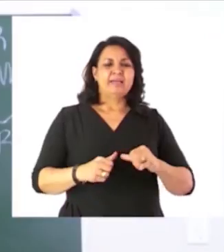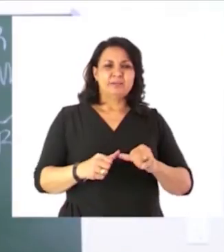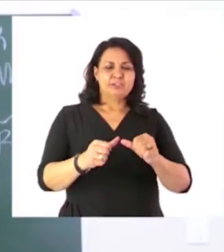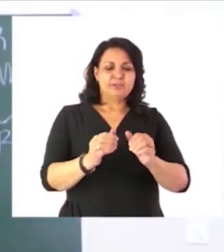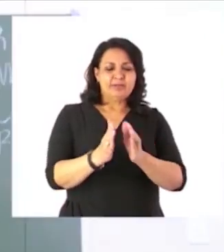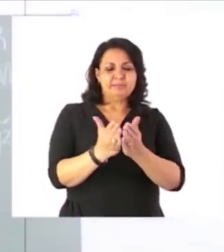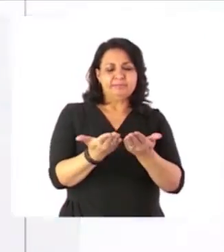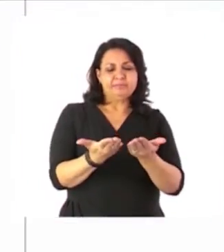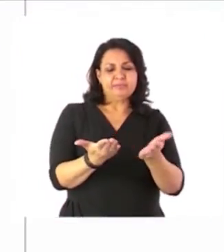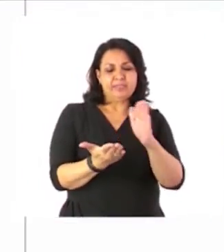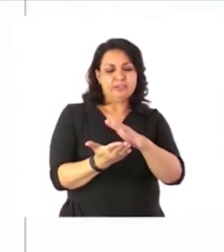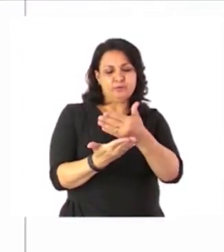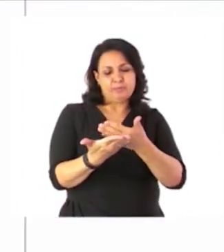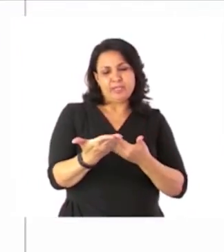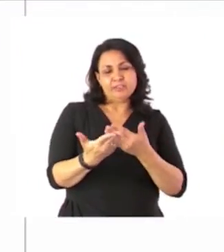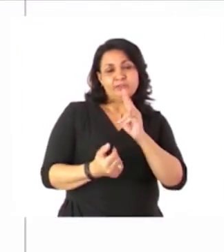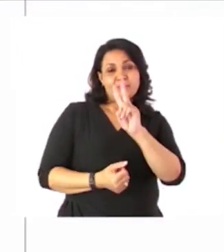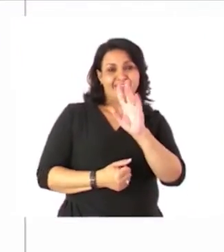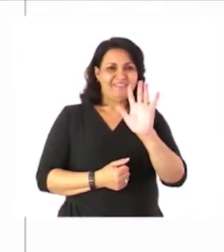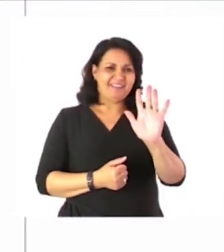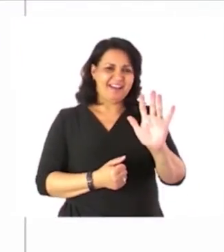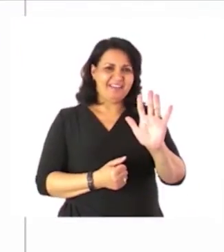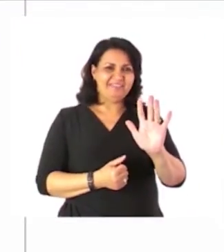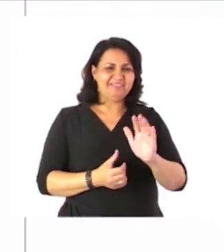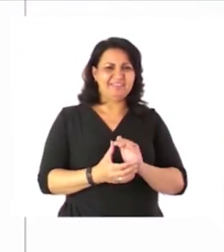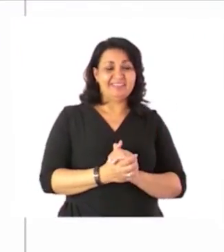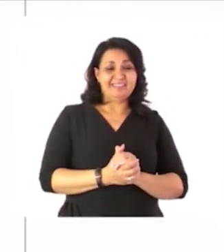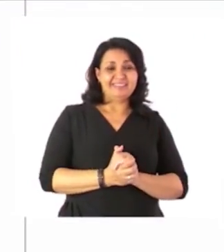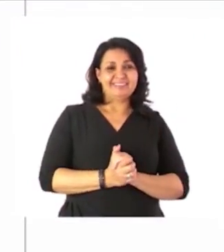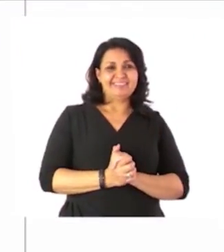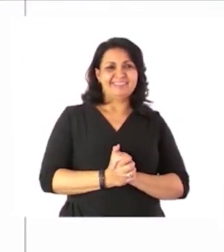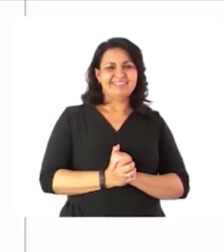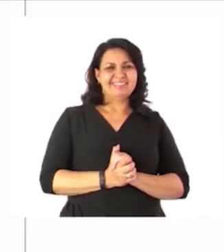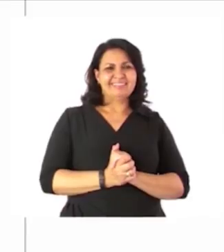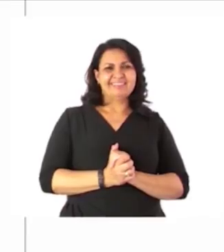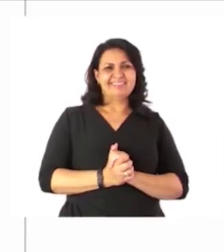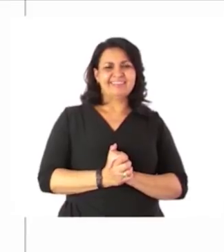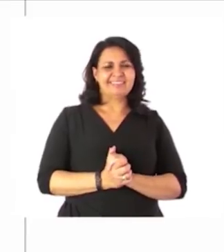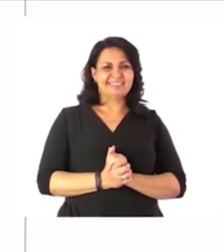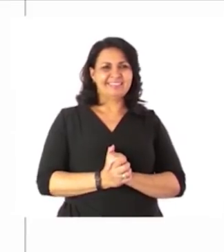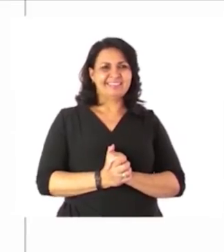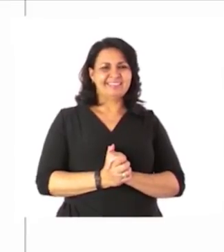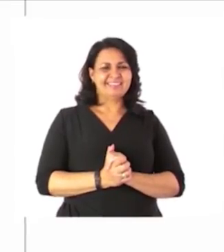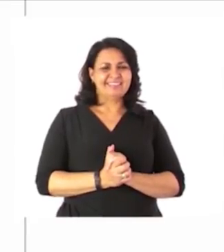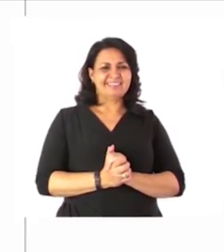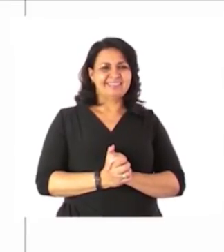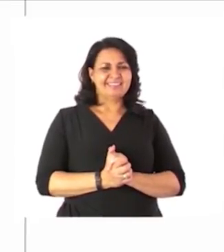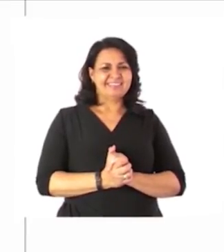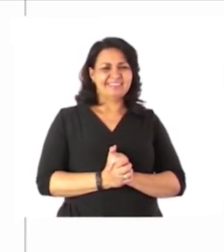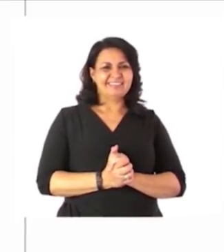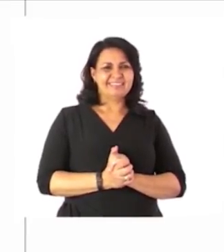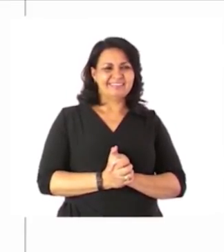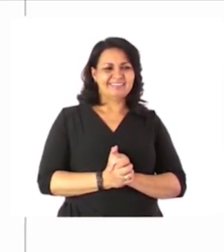25 are you there are you sure can you turn you can come back